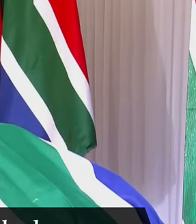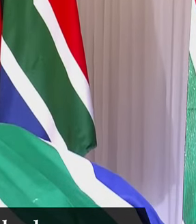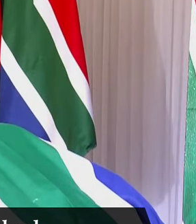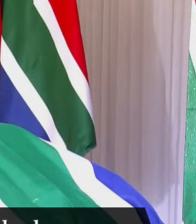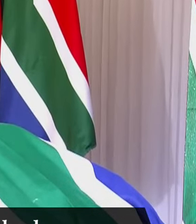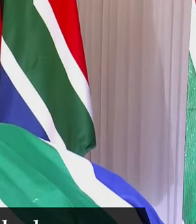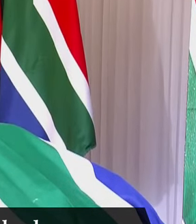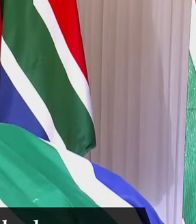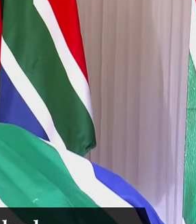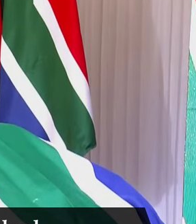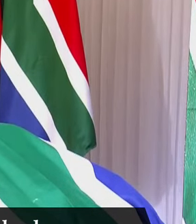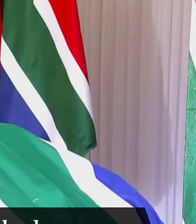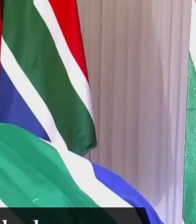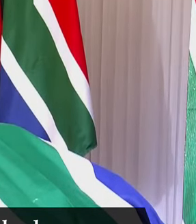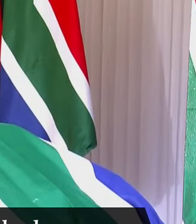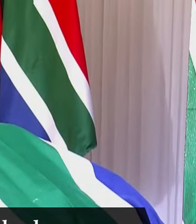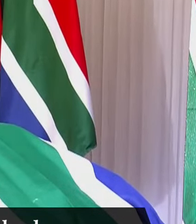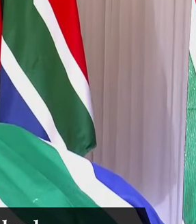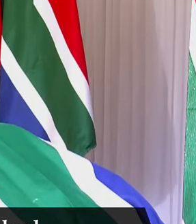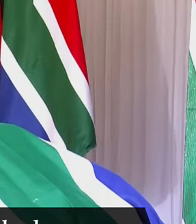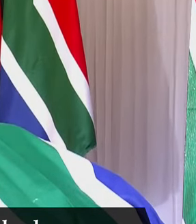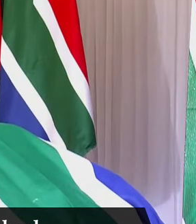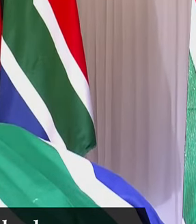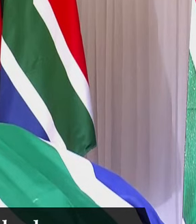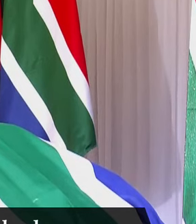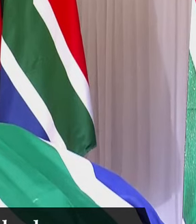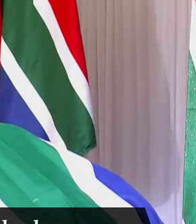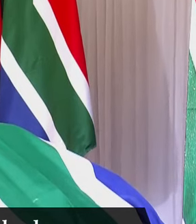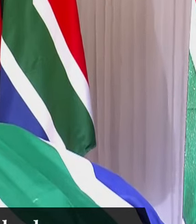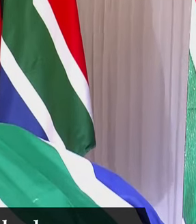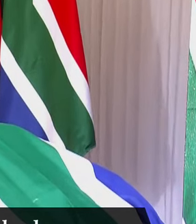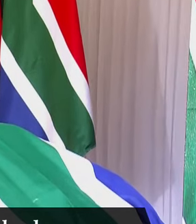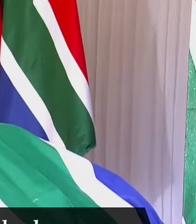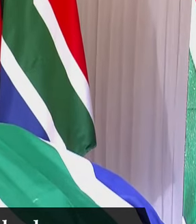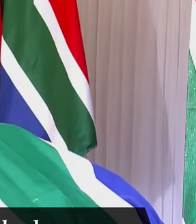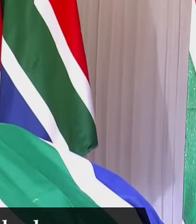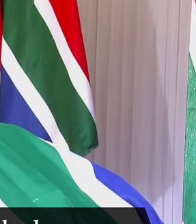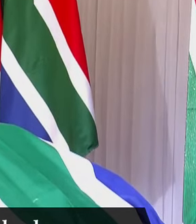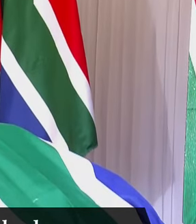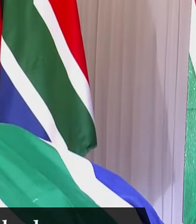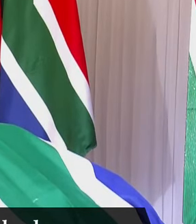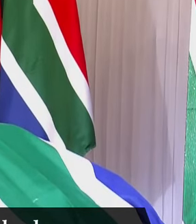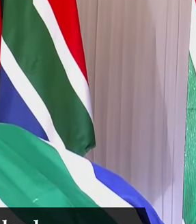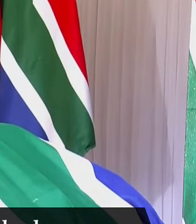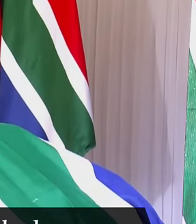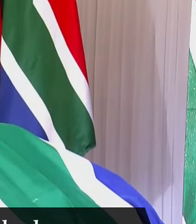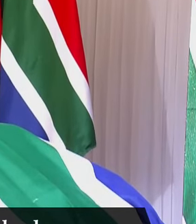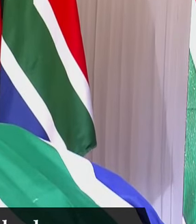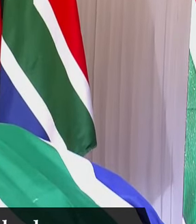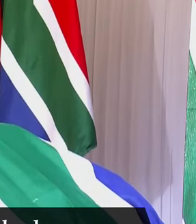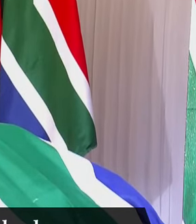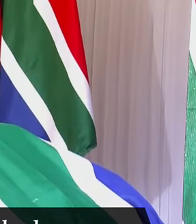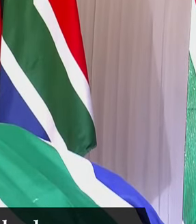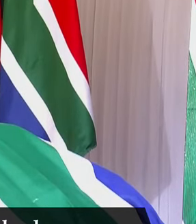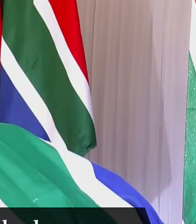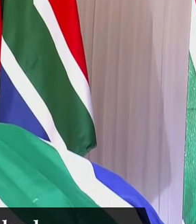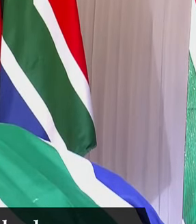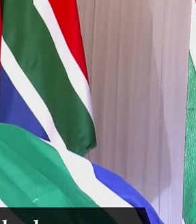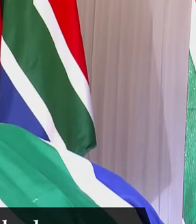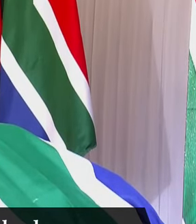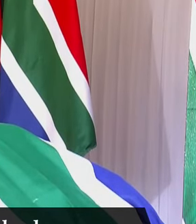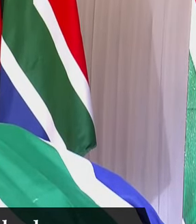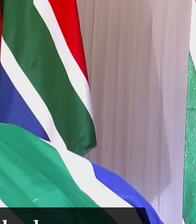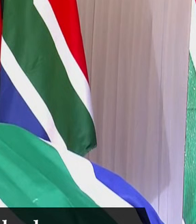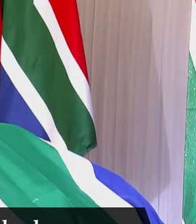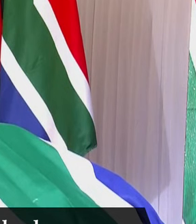This is obviously not a eulogy that I wanted to be giving for many, many more years. But even at